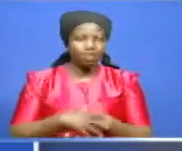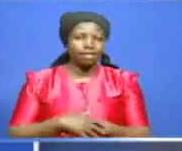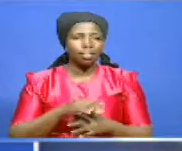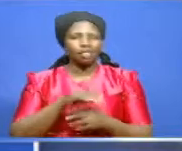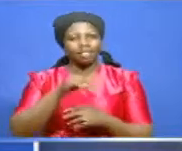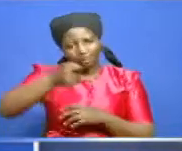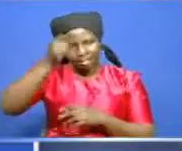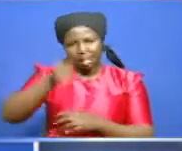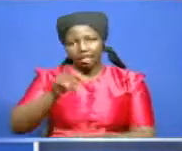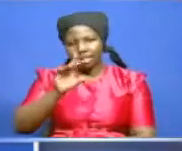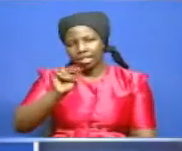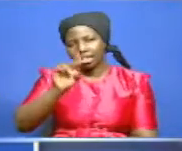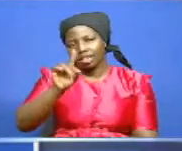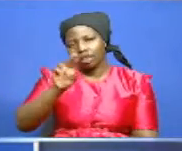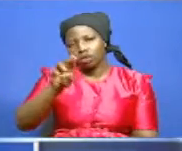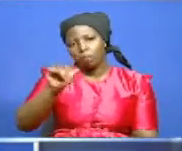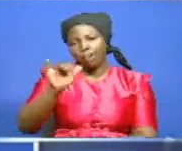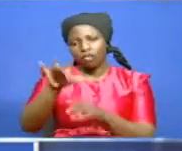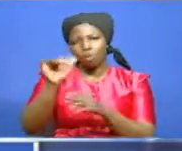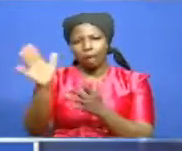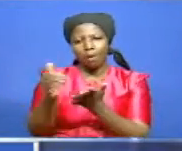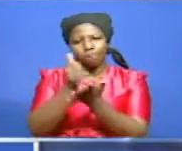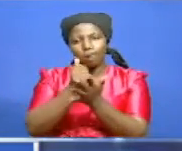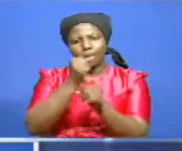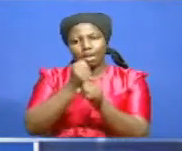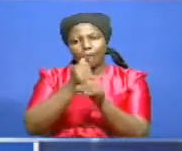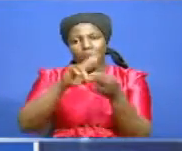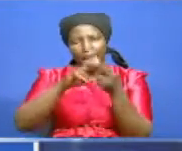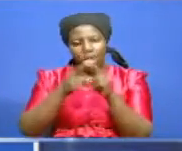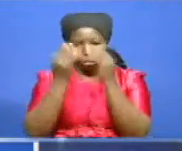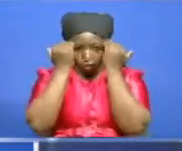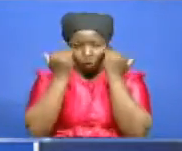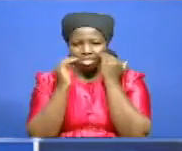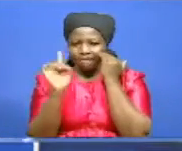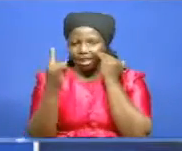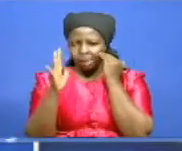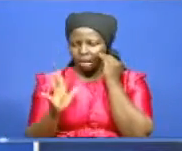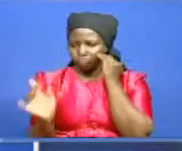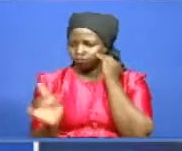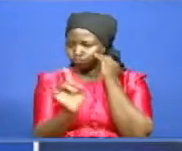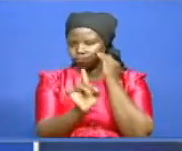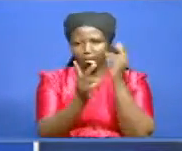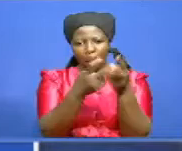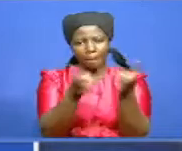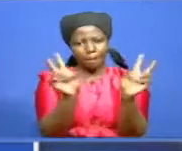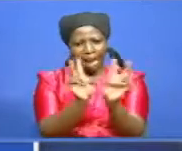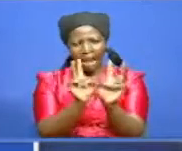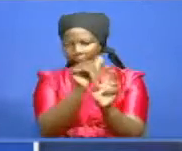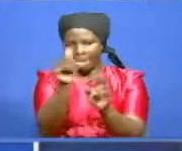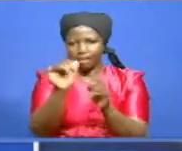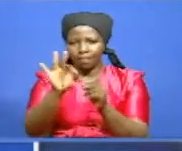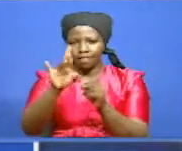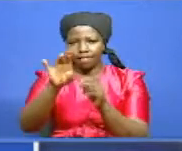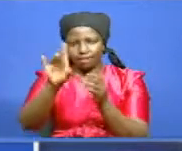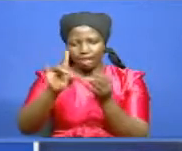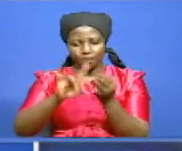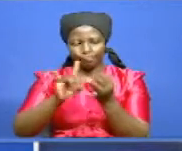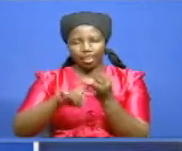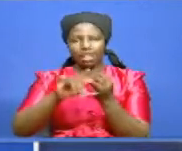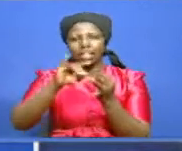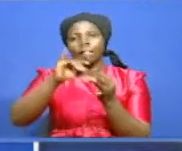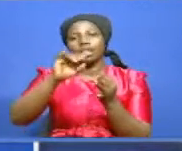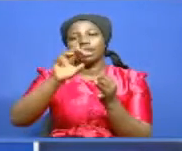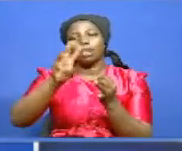Nderu of the Employment and Labor Relations Court will be the first to face the panel. Others are Fred Ngatia, Justice William